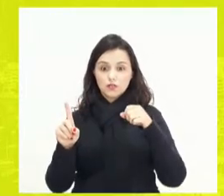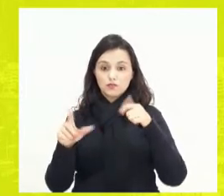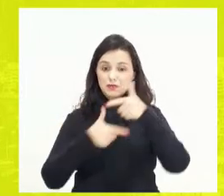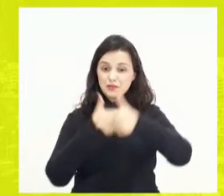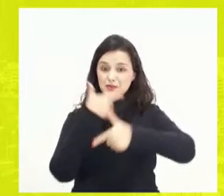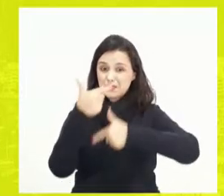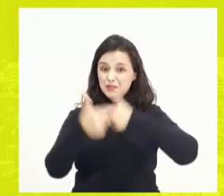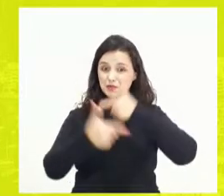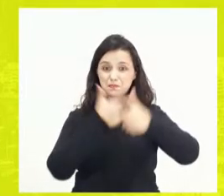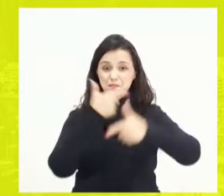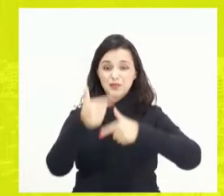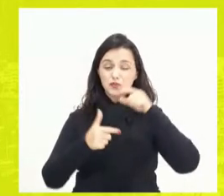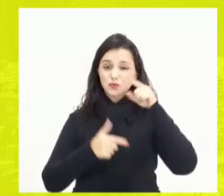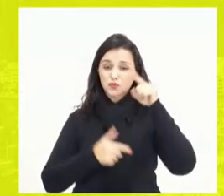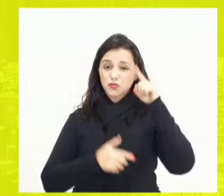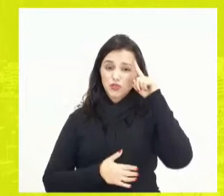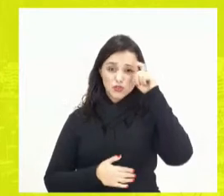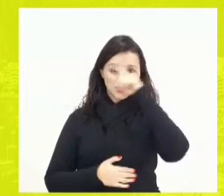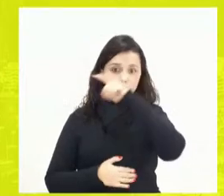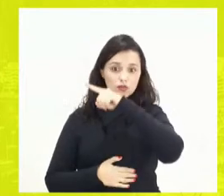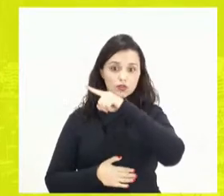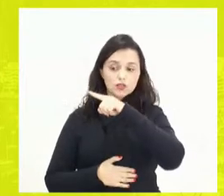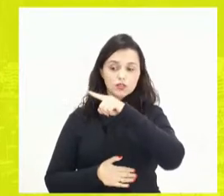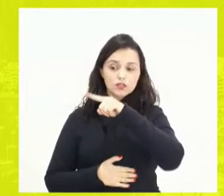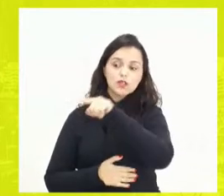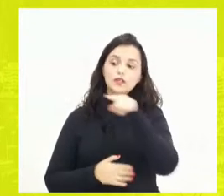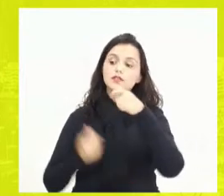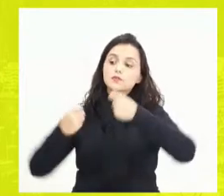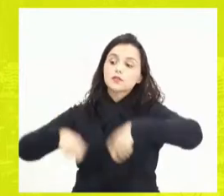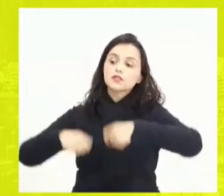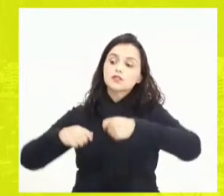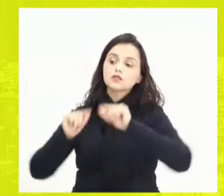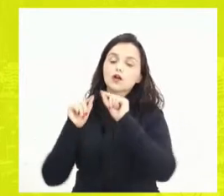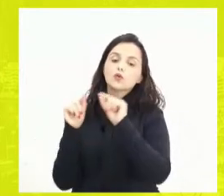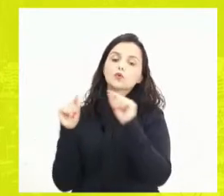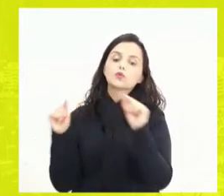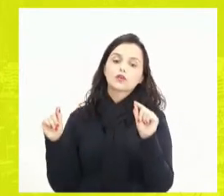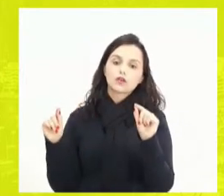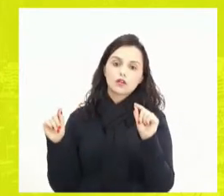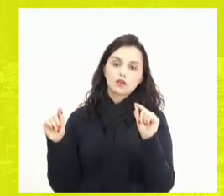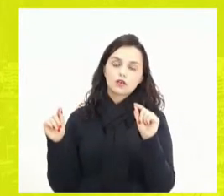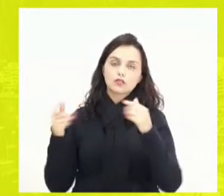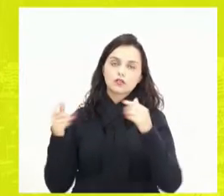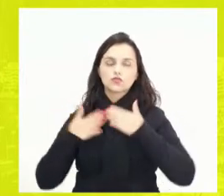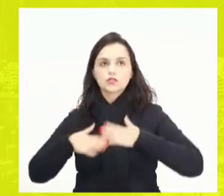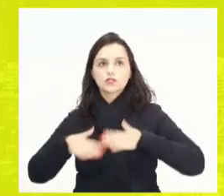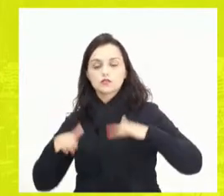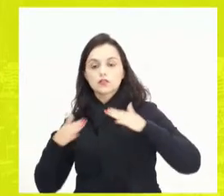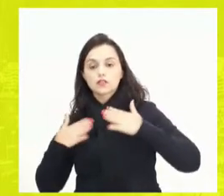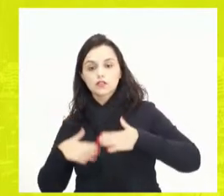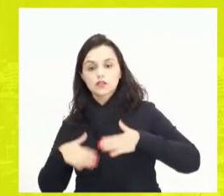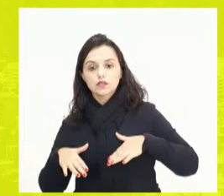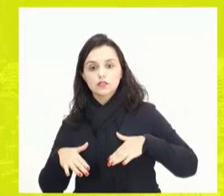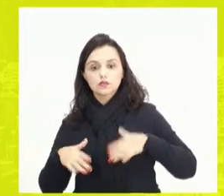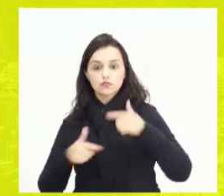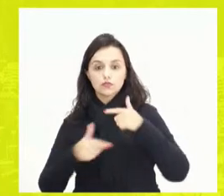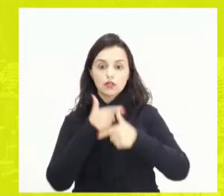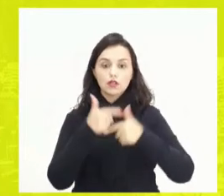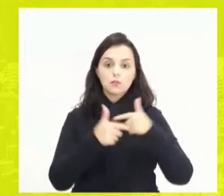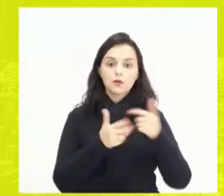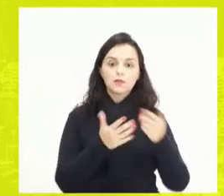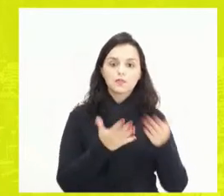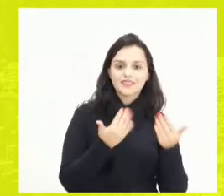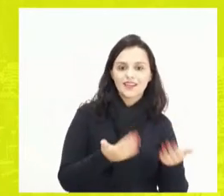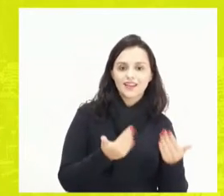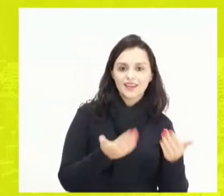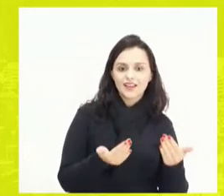especially difficult coverage what do they need now that they're out of it more rest lighter coverage are